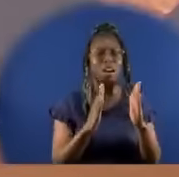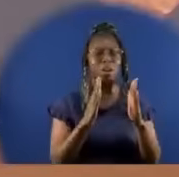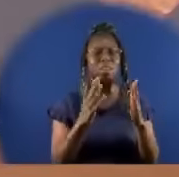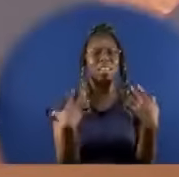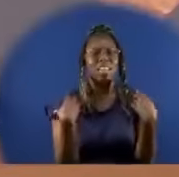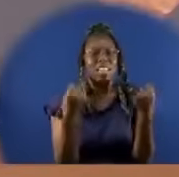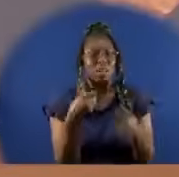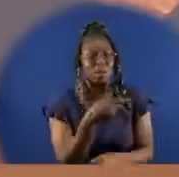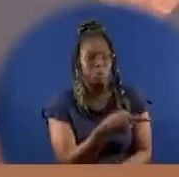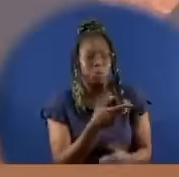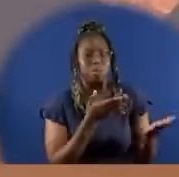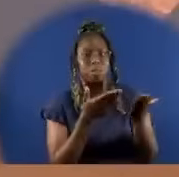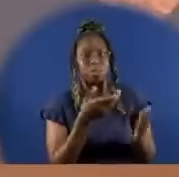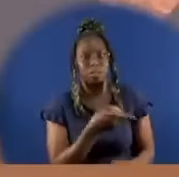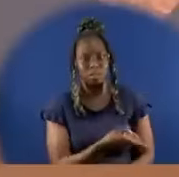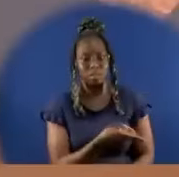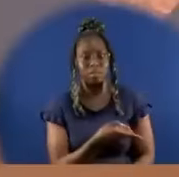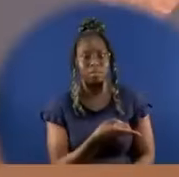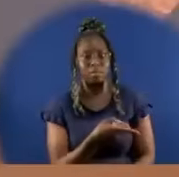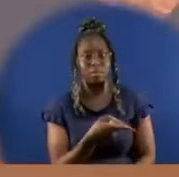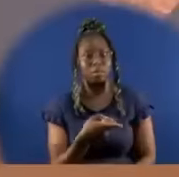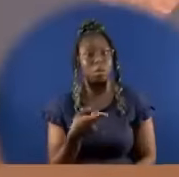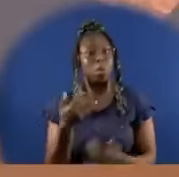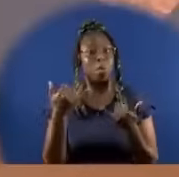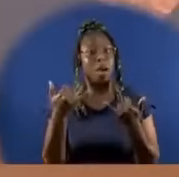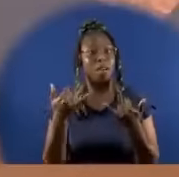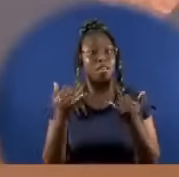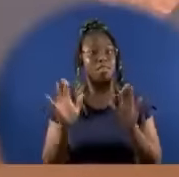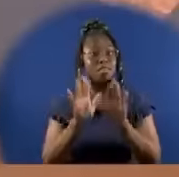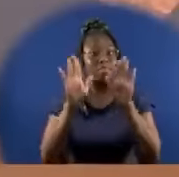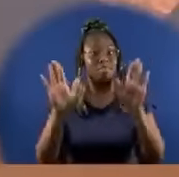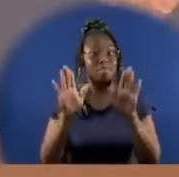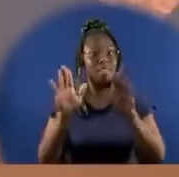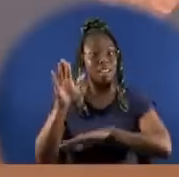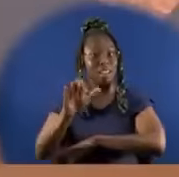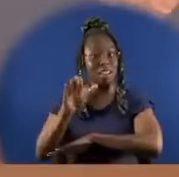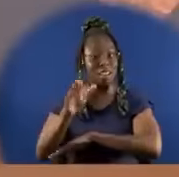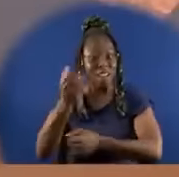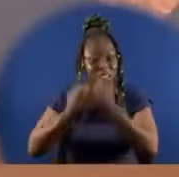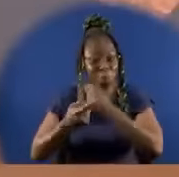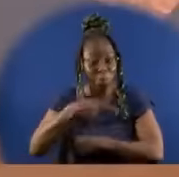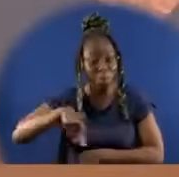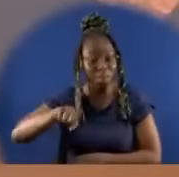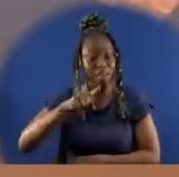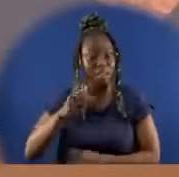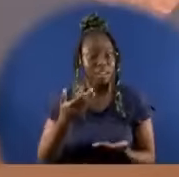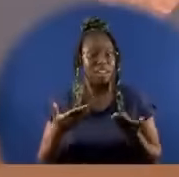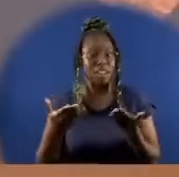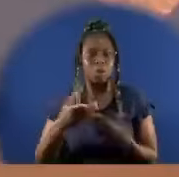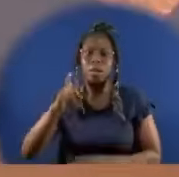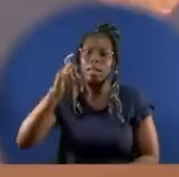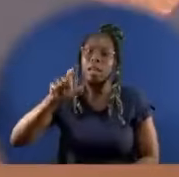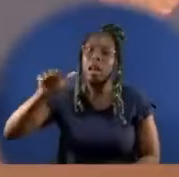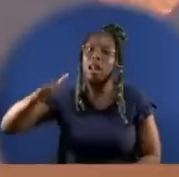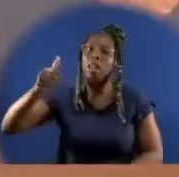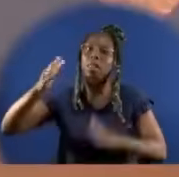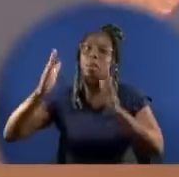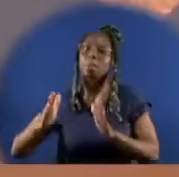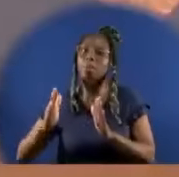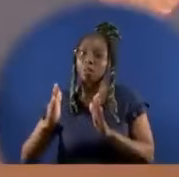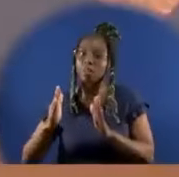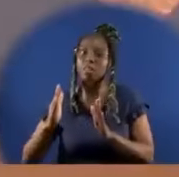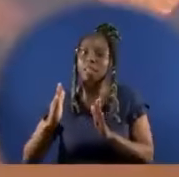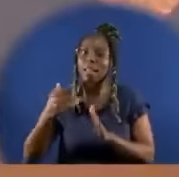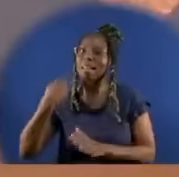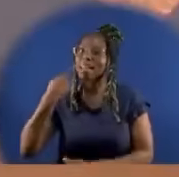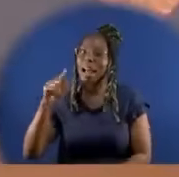servant. And I want to suggest on this Sunday afternoon that everybody at church today needs somebody who will go to